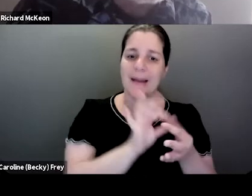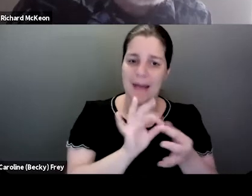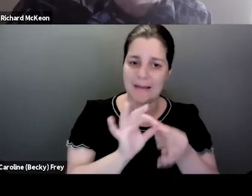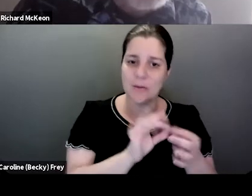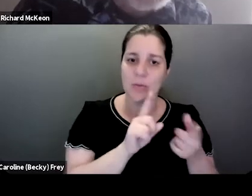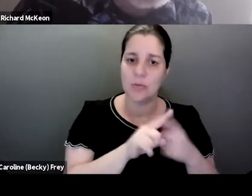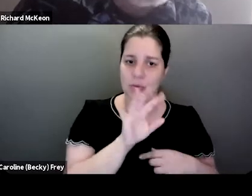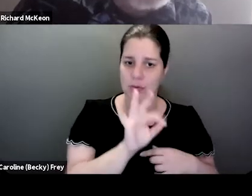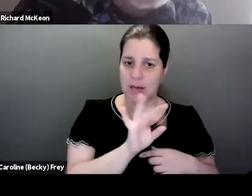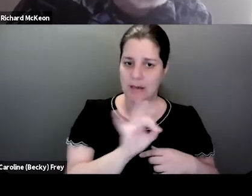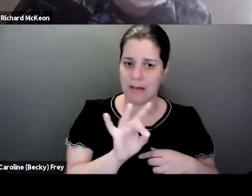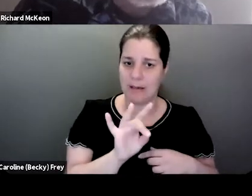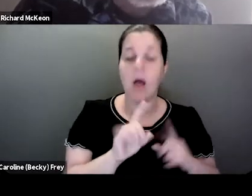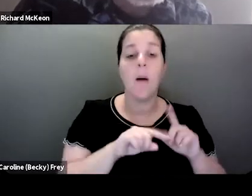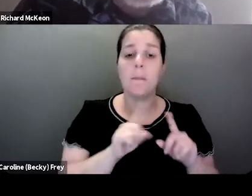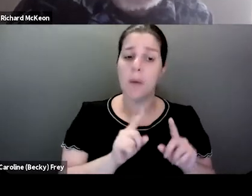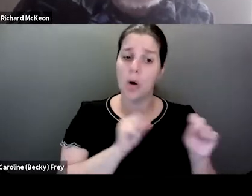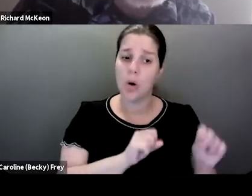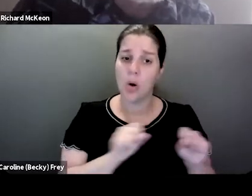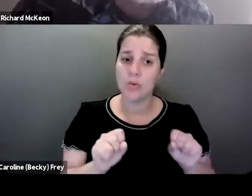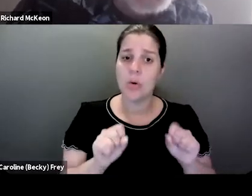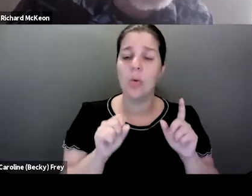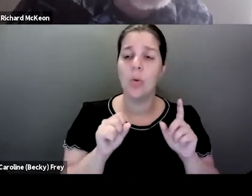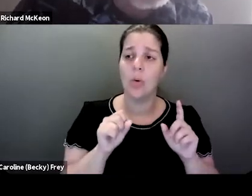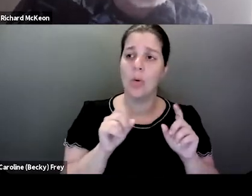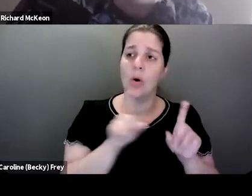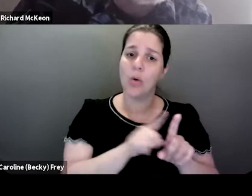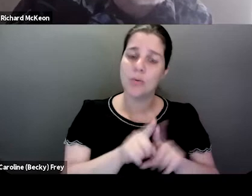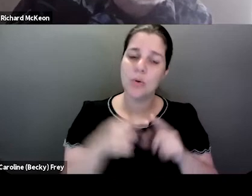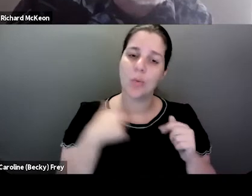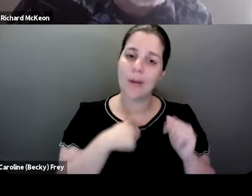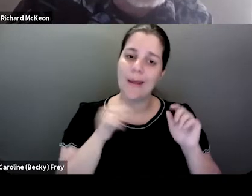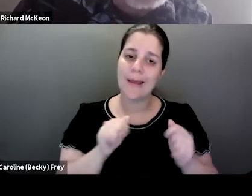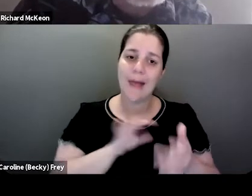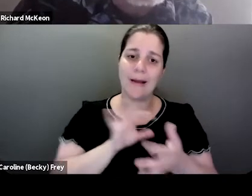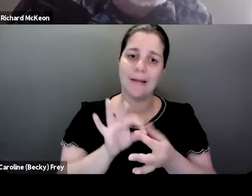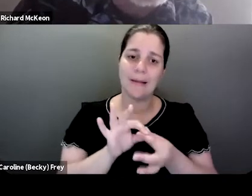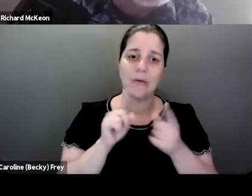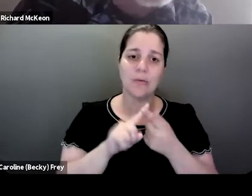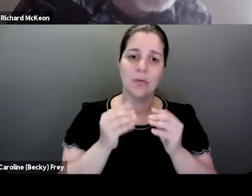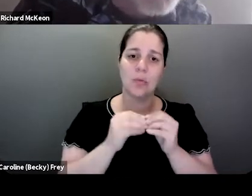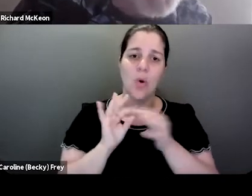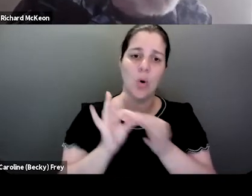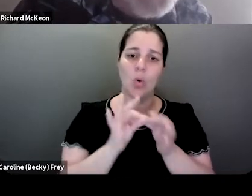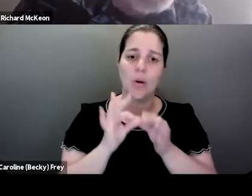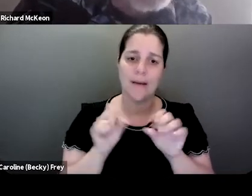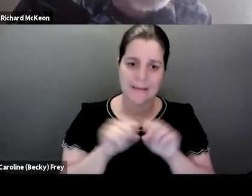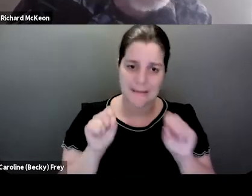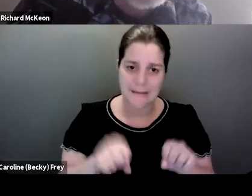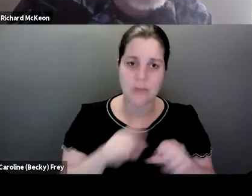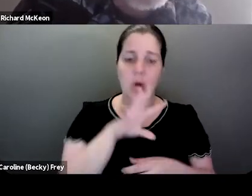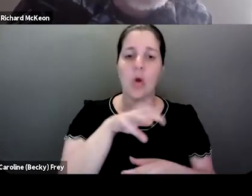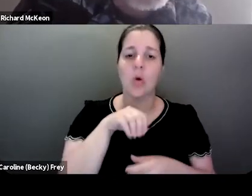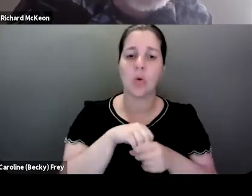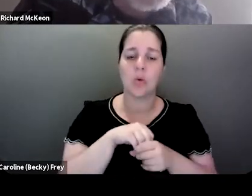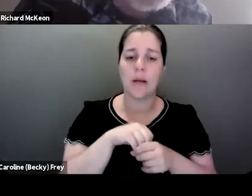also by being able to link to a more coordinated system, including mobile crisis